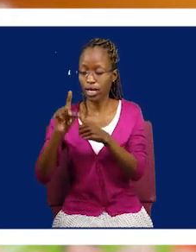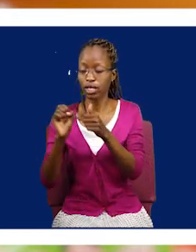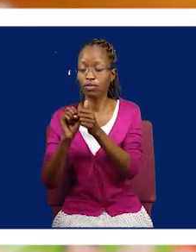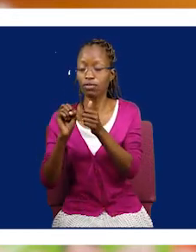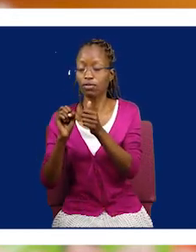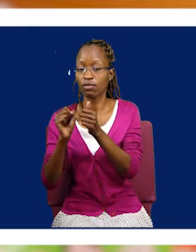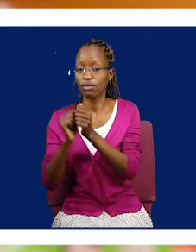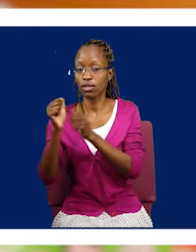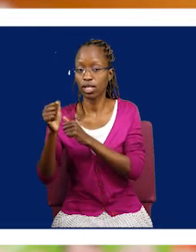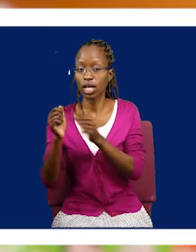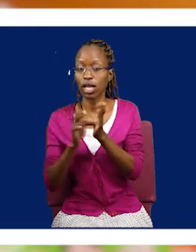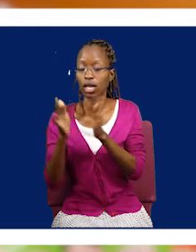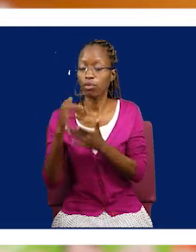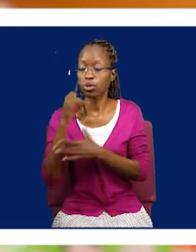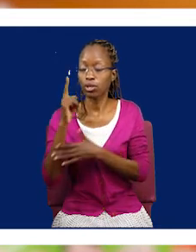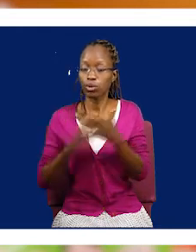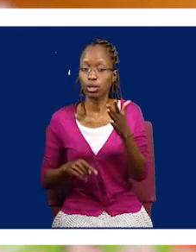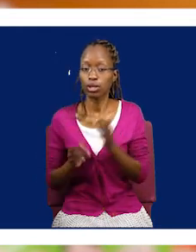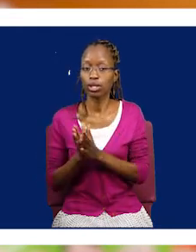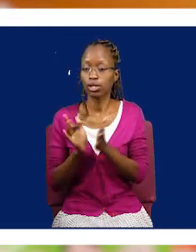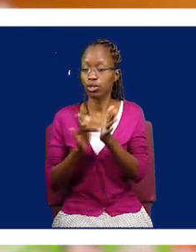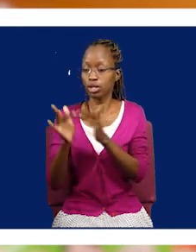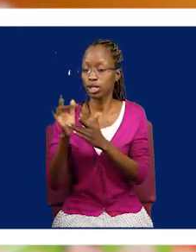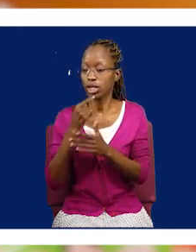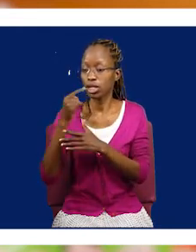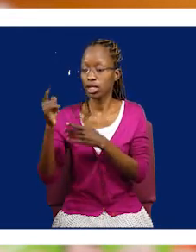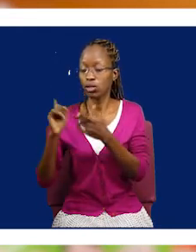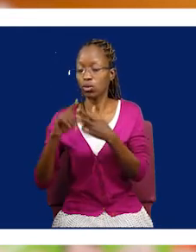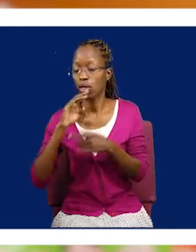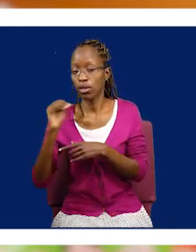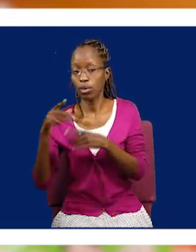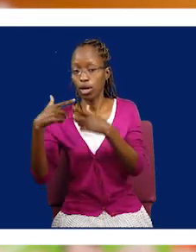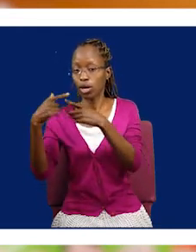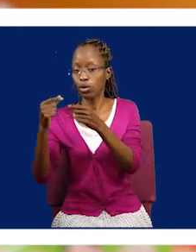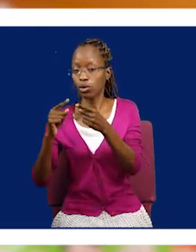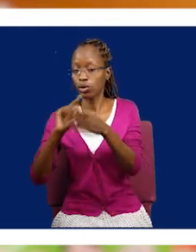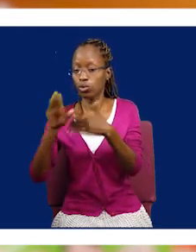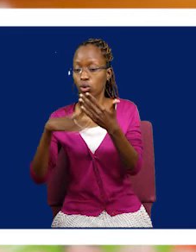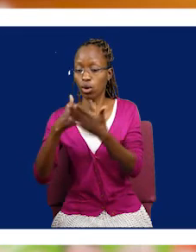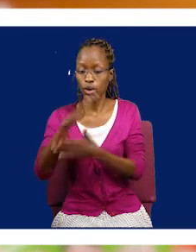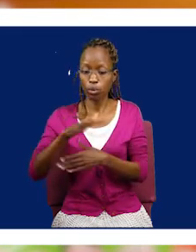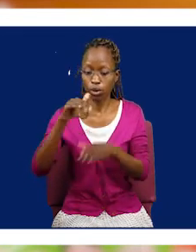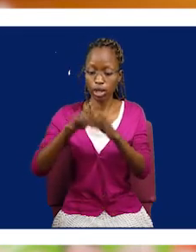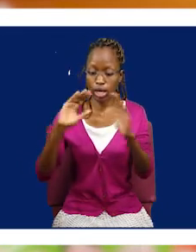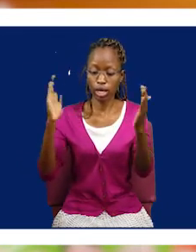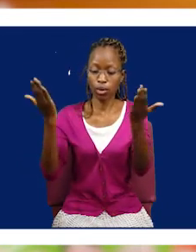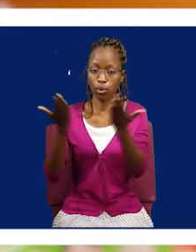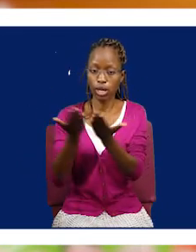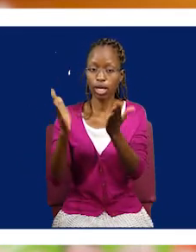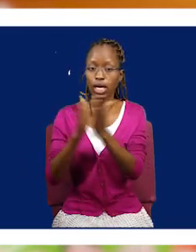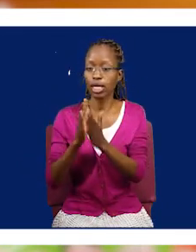15. And the Bible says, Jesus said to them, go everywhere in the